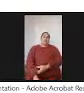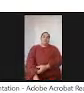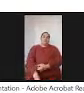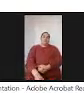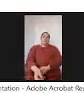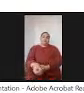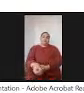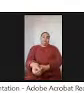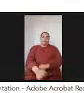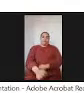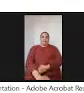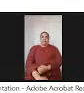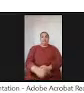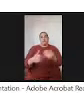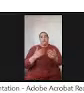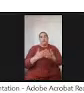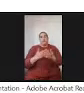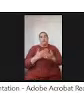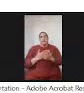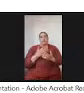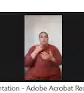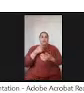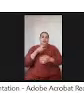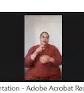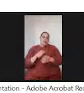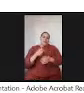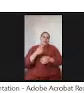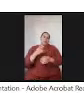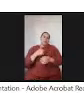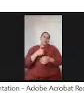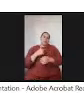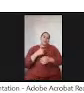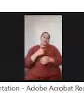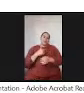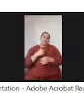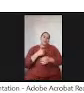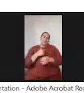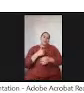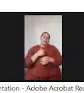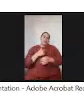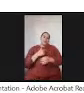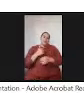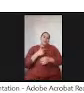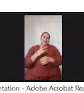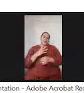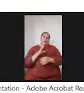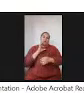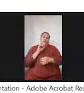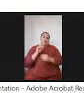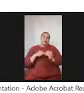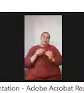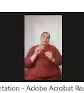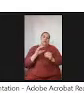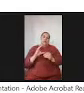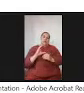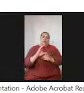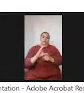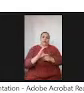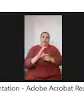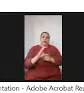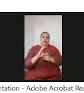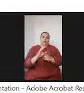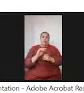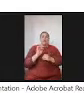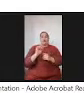Member Lekker, please proceed. Thank you, Chair. Mine is around the allocation of